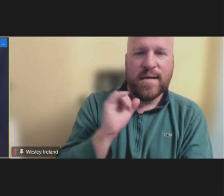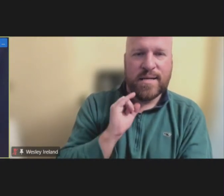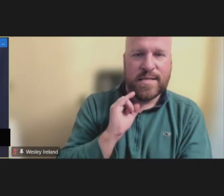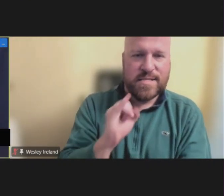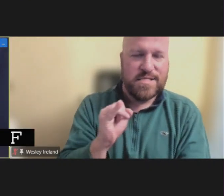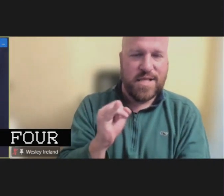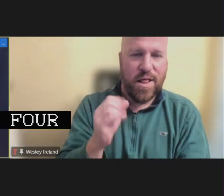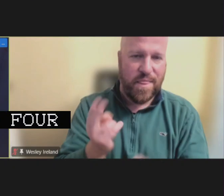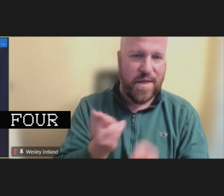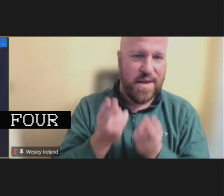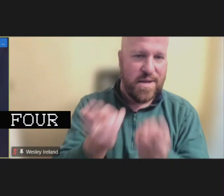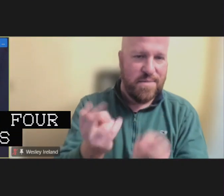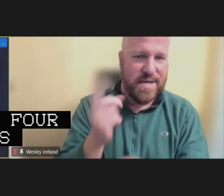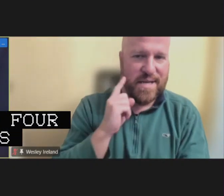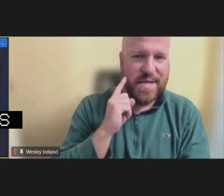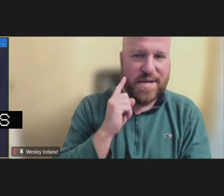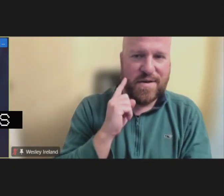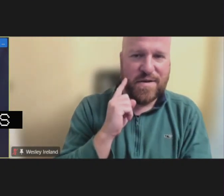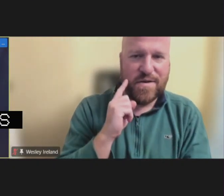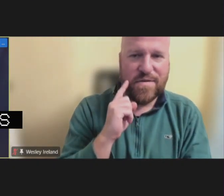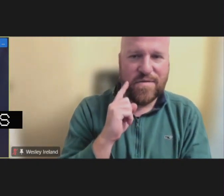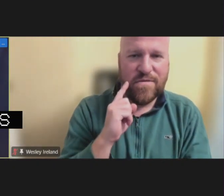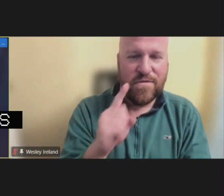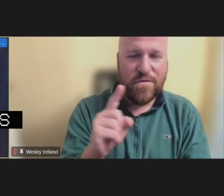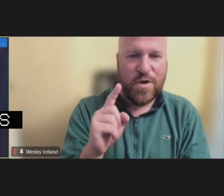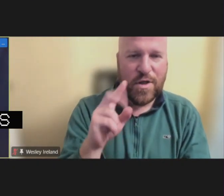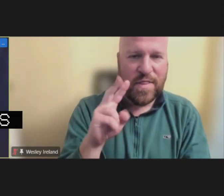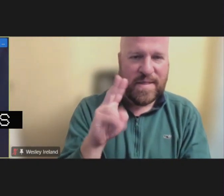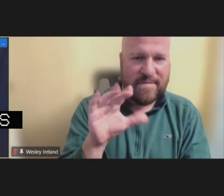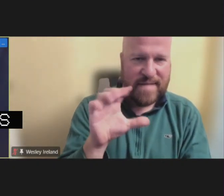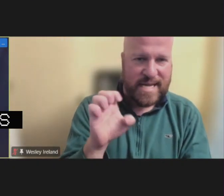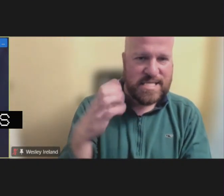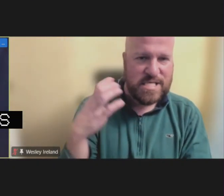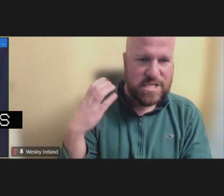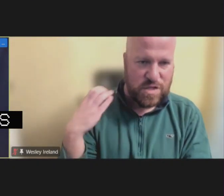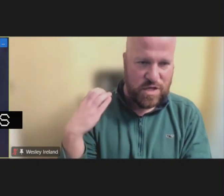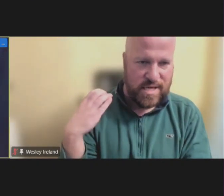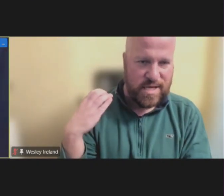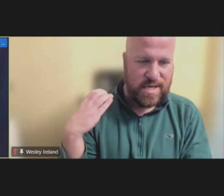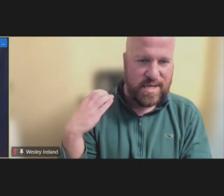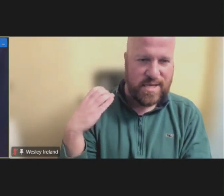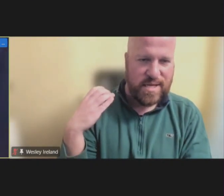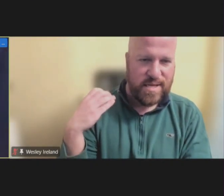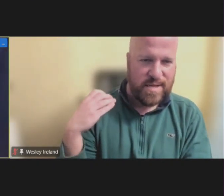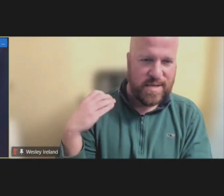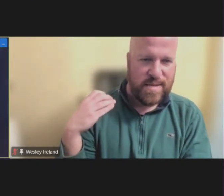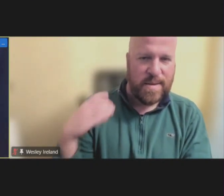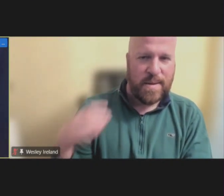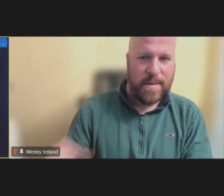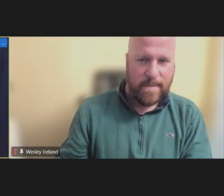Okay, Olivia is a nominee for vice chair.